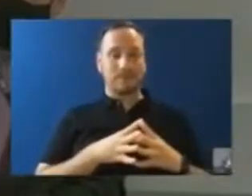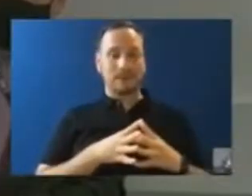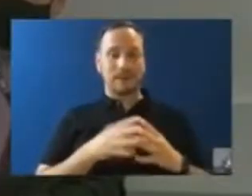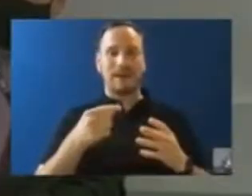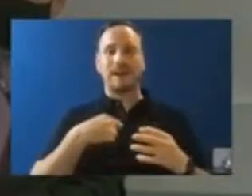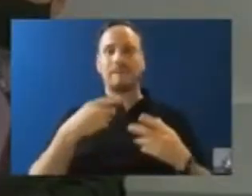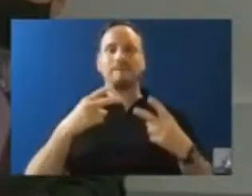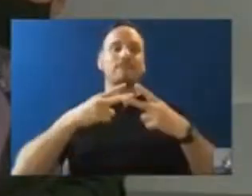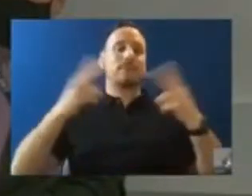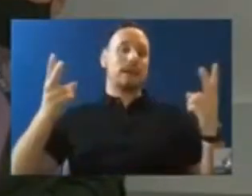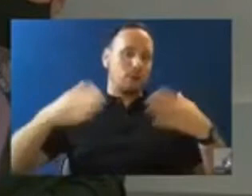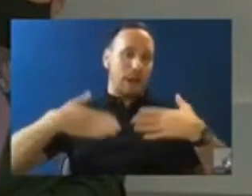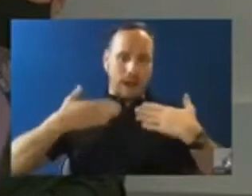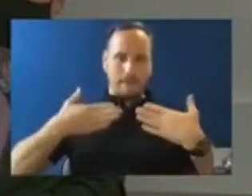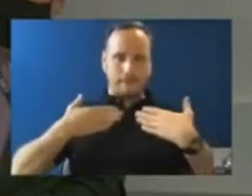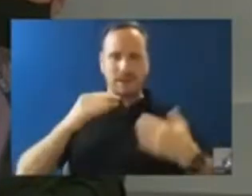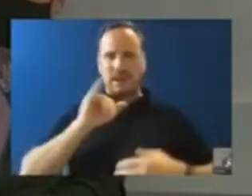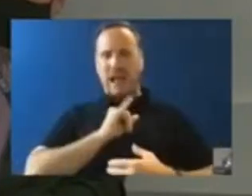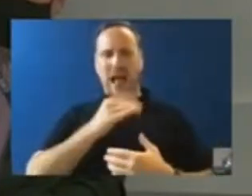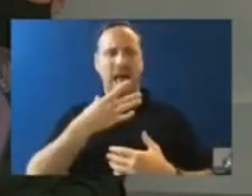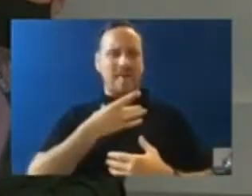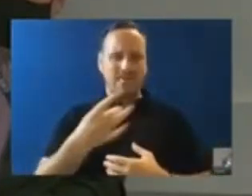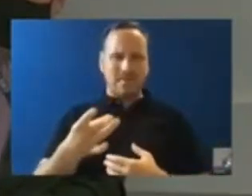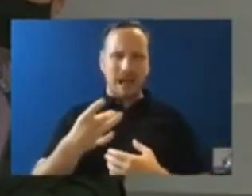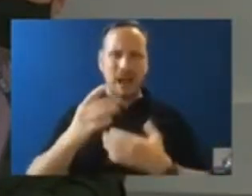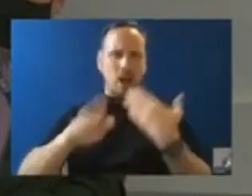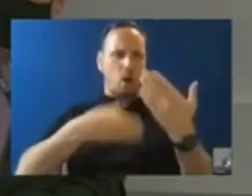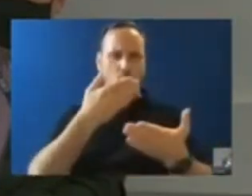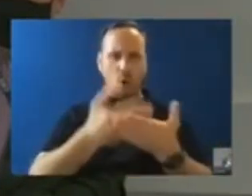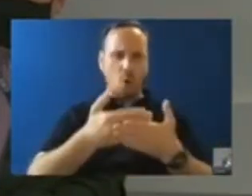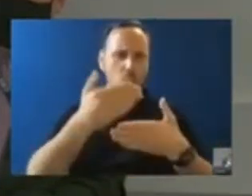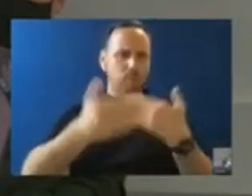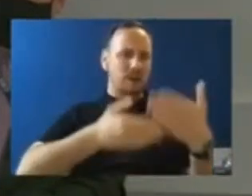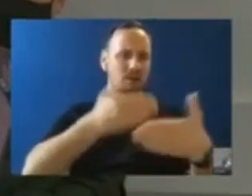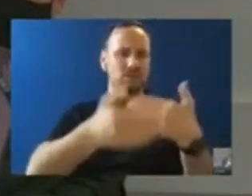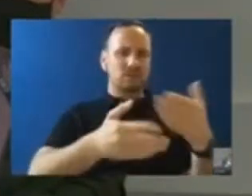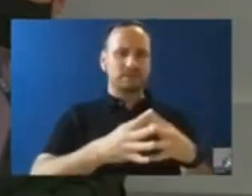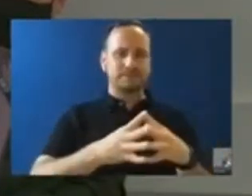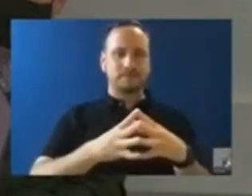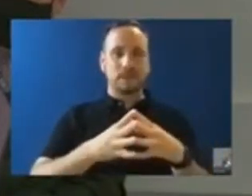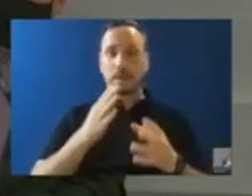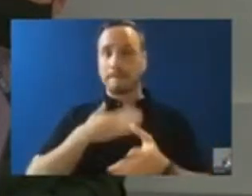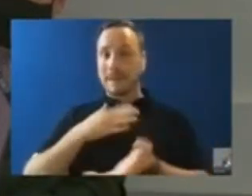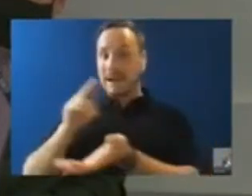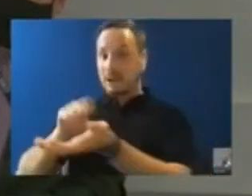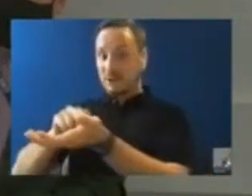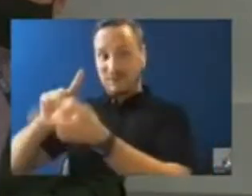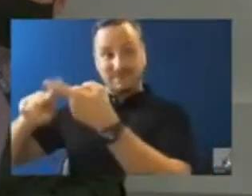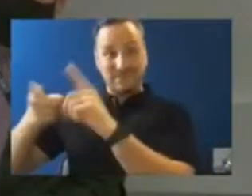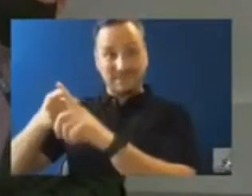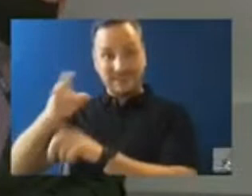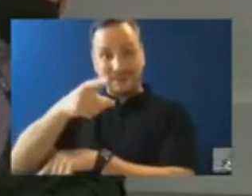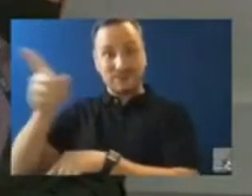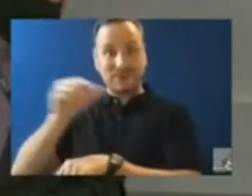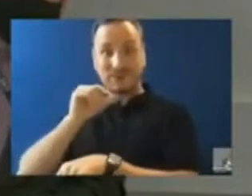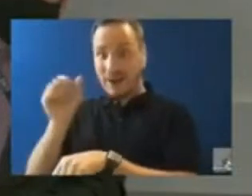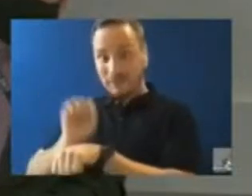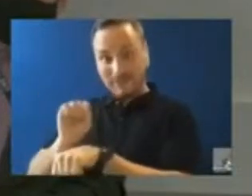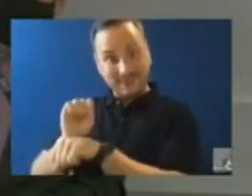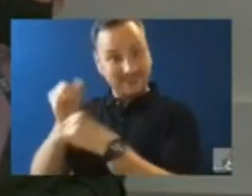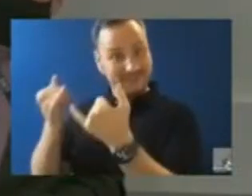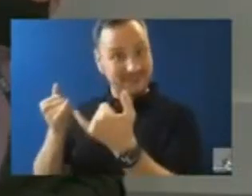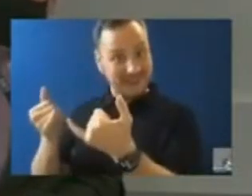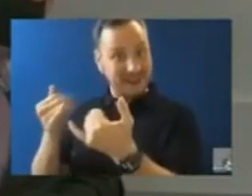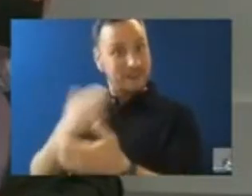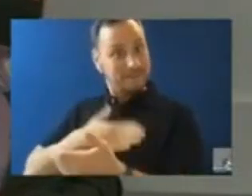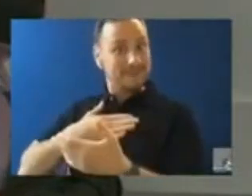whole process, and to all my nurse friends out there that are not working right now, we really need you, and it's very rewarding. My mother